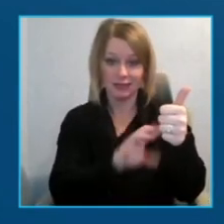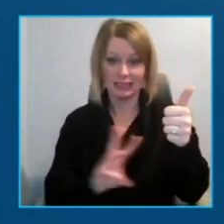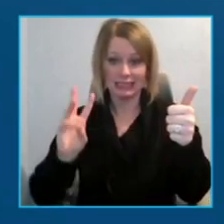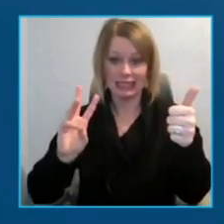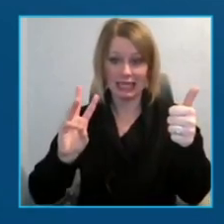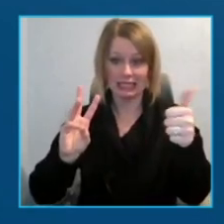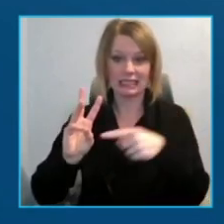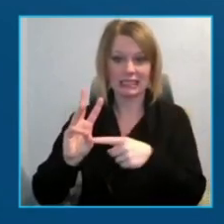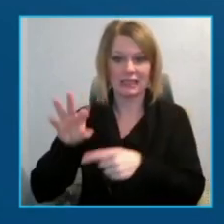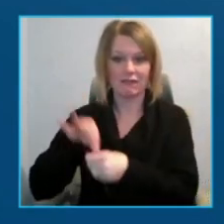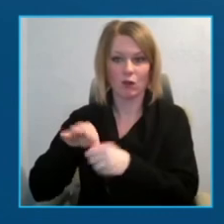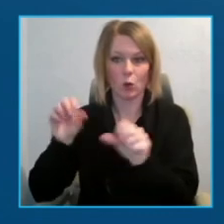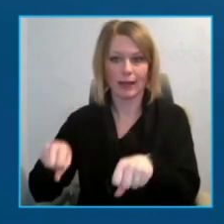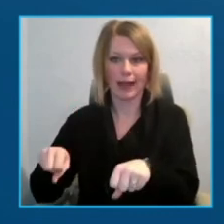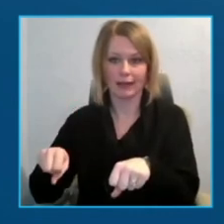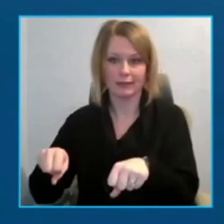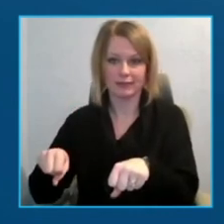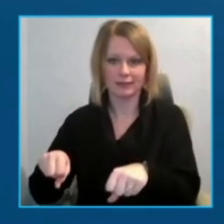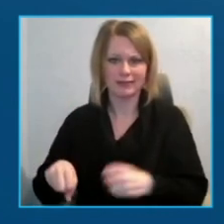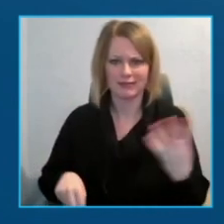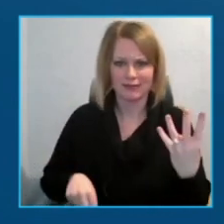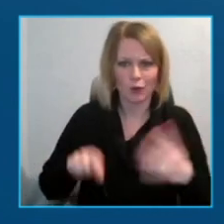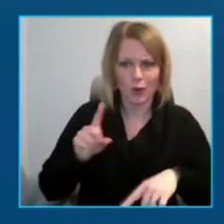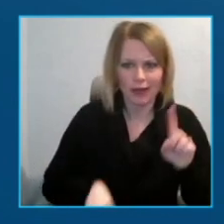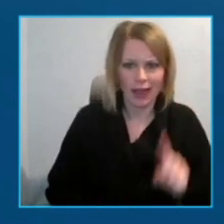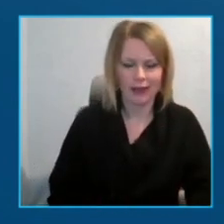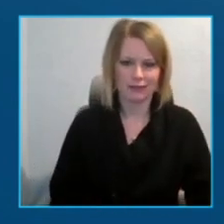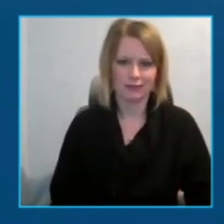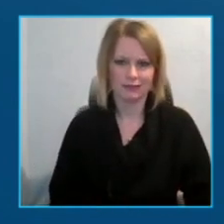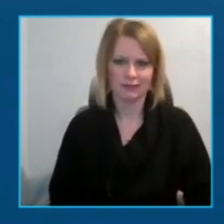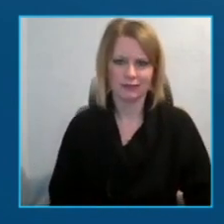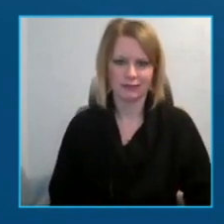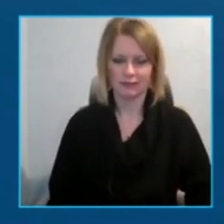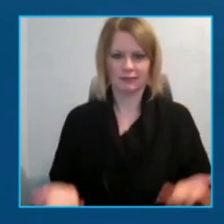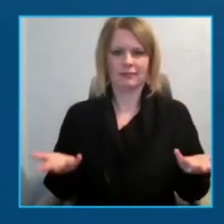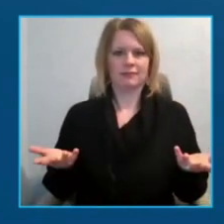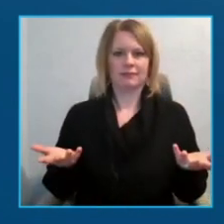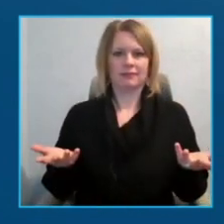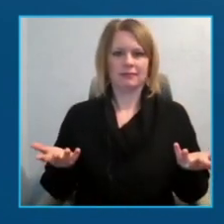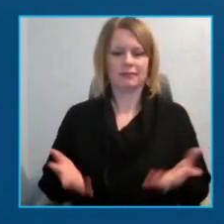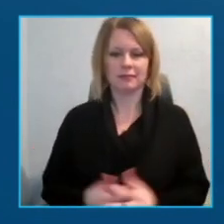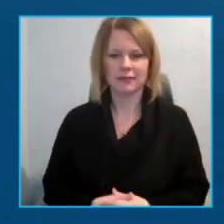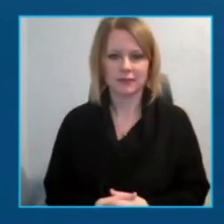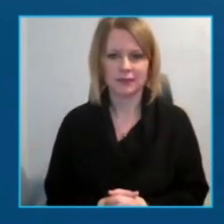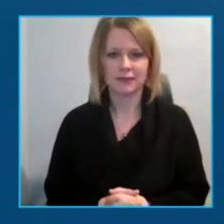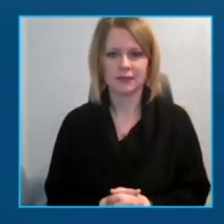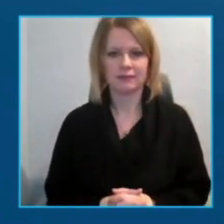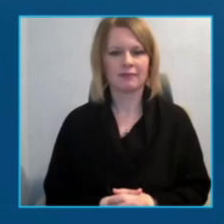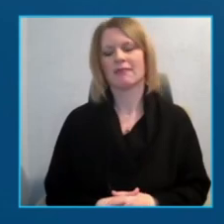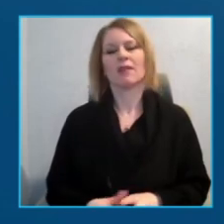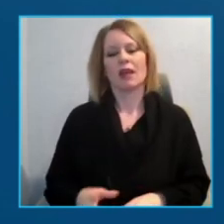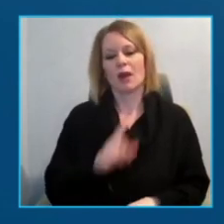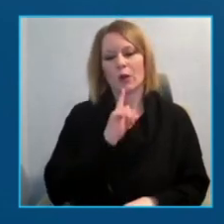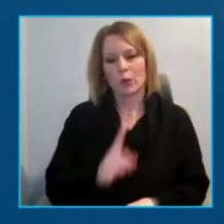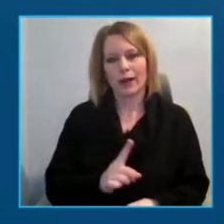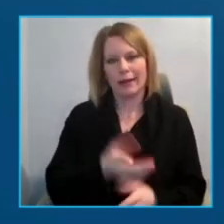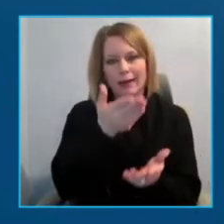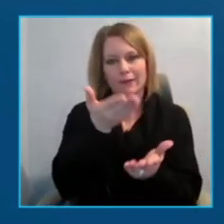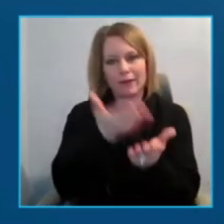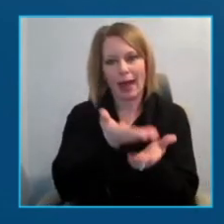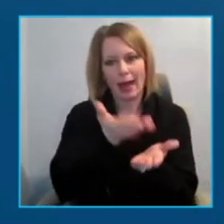members. So you can't, you know, I think that the facts alone